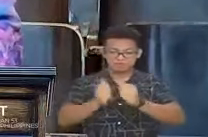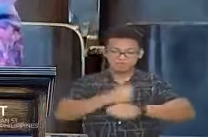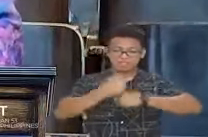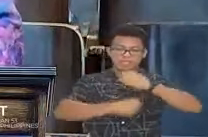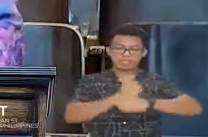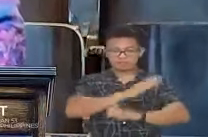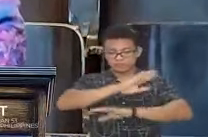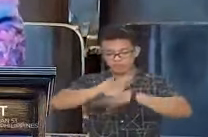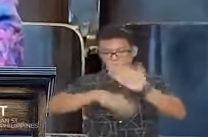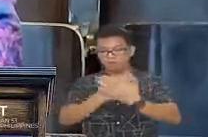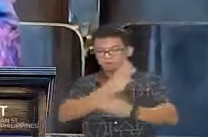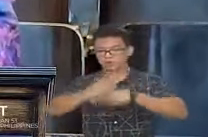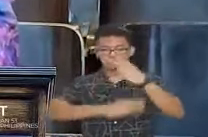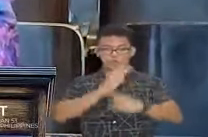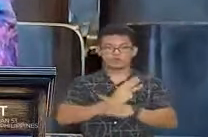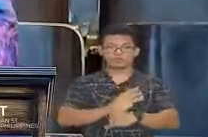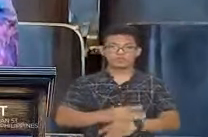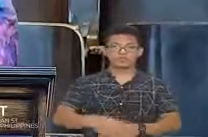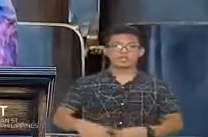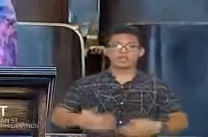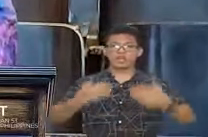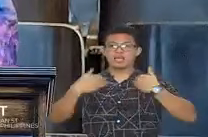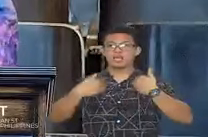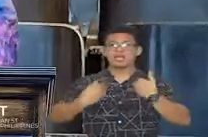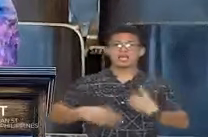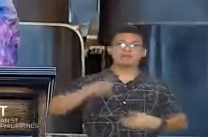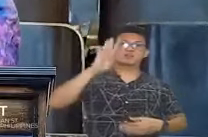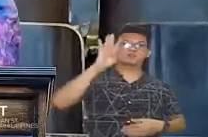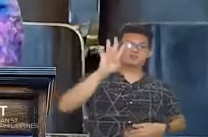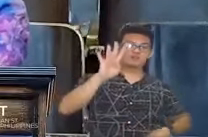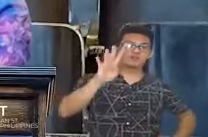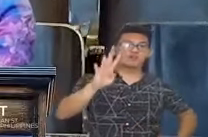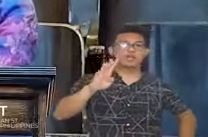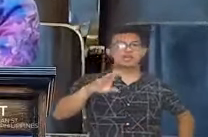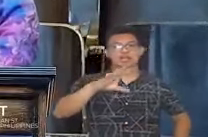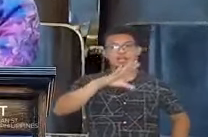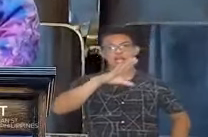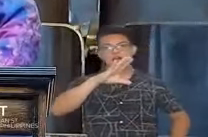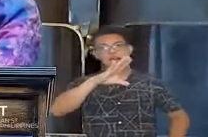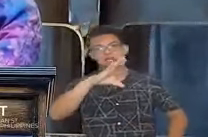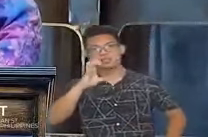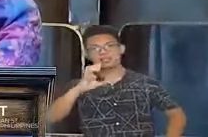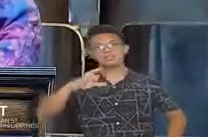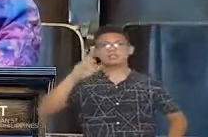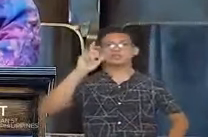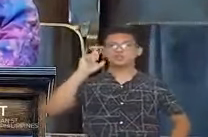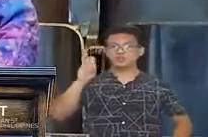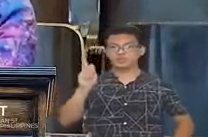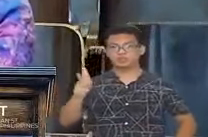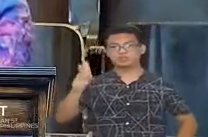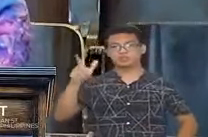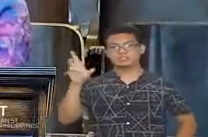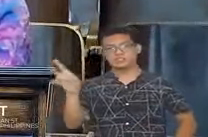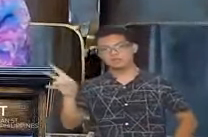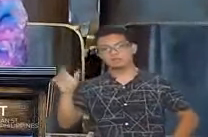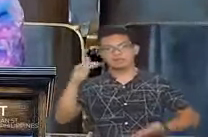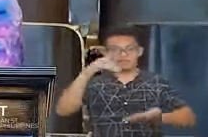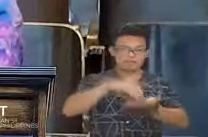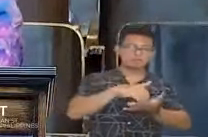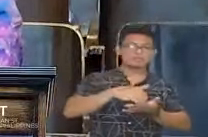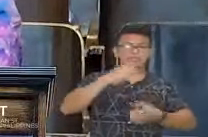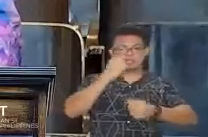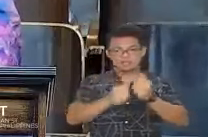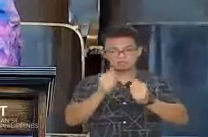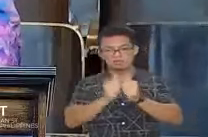Every year, all over the world, there are 497,000 murders being made. Every